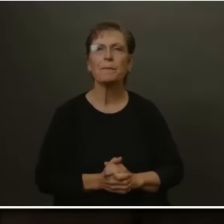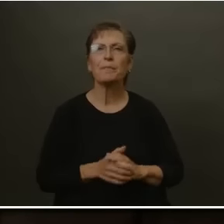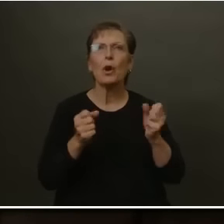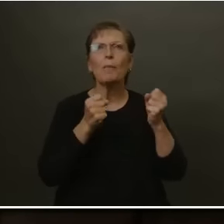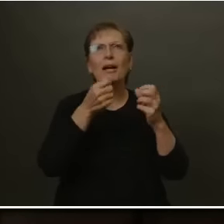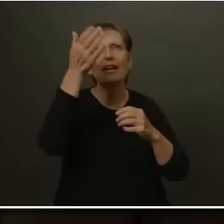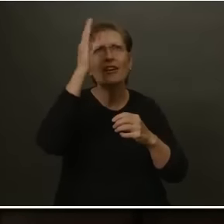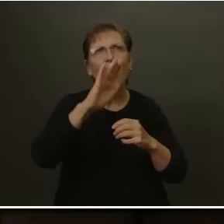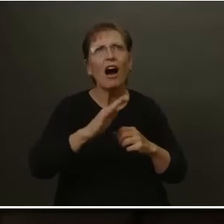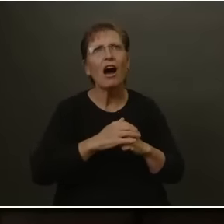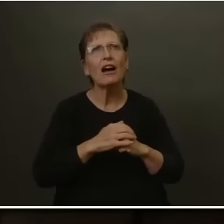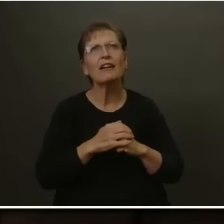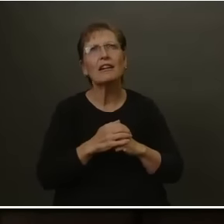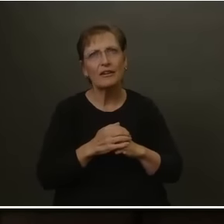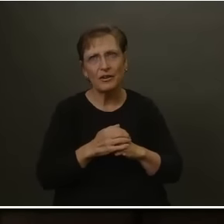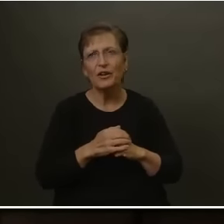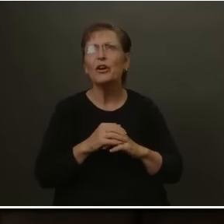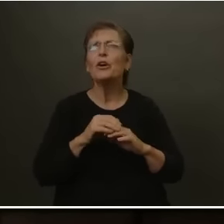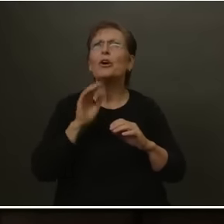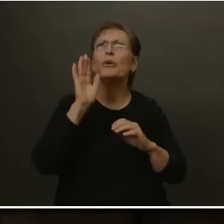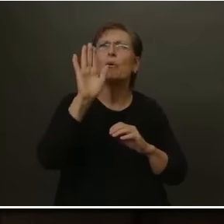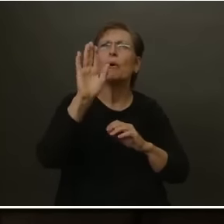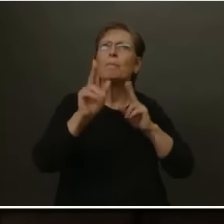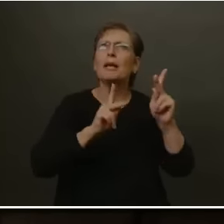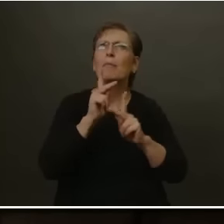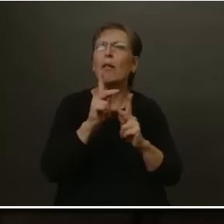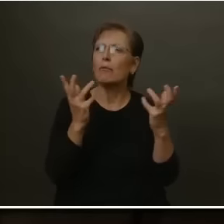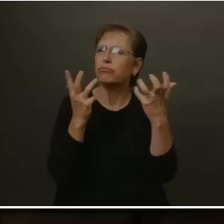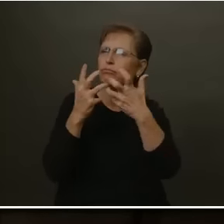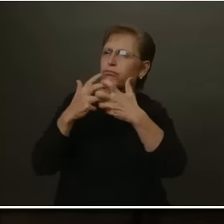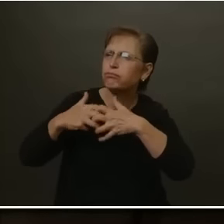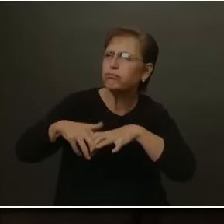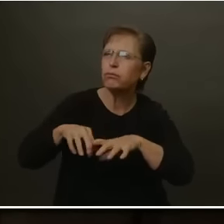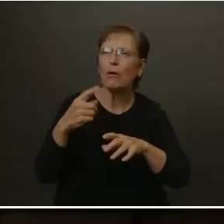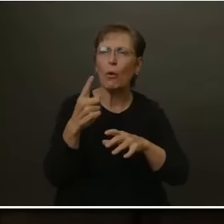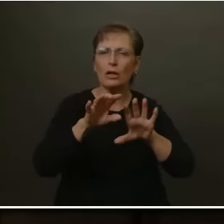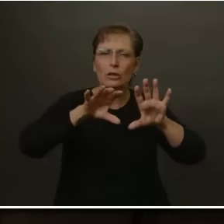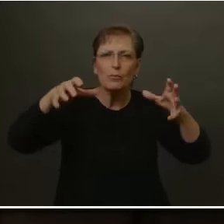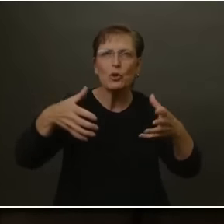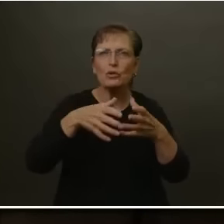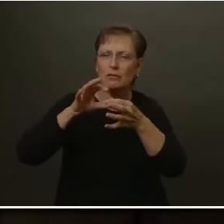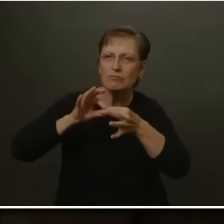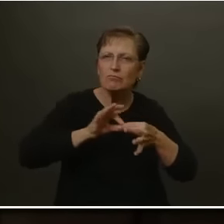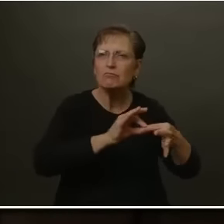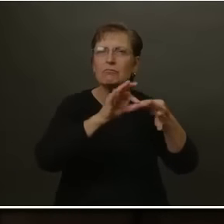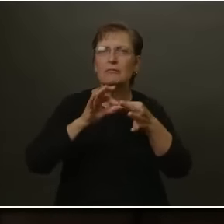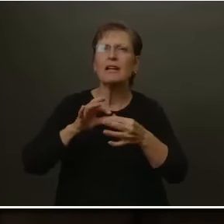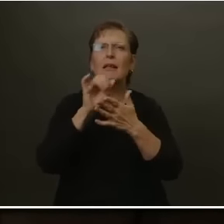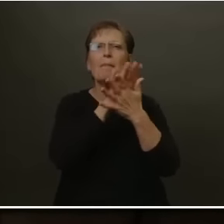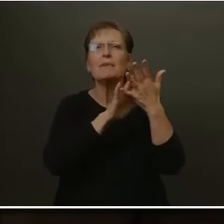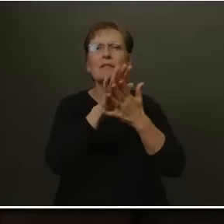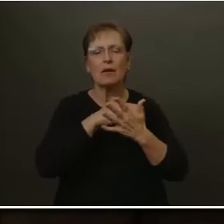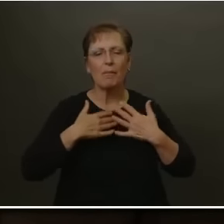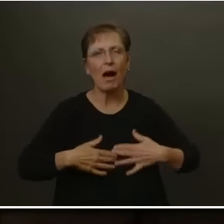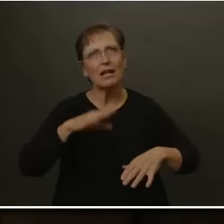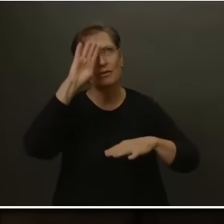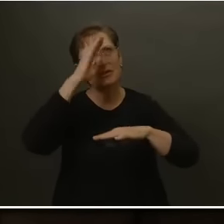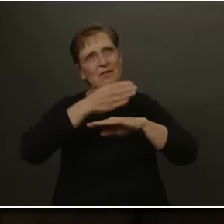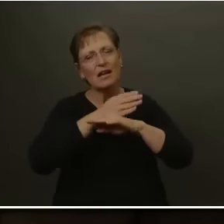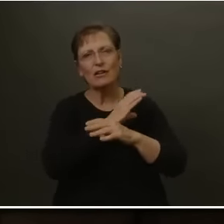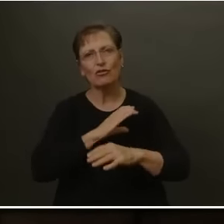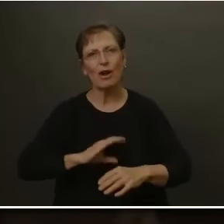Almighty God, you have knit together your elect in one communion and fellowship in the mystical body of your Son, Christ our